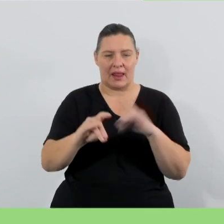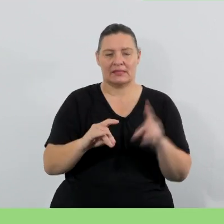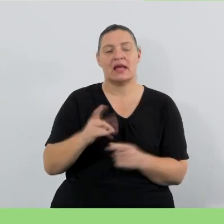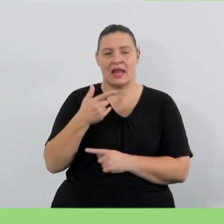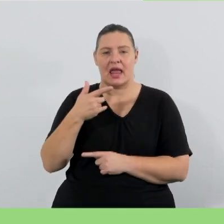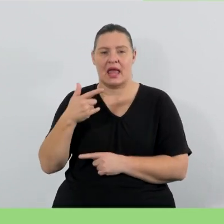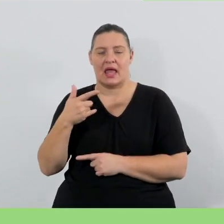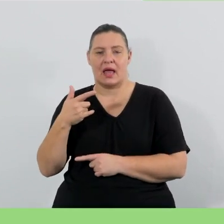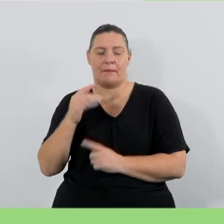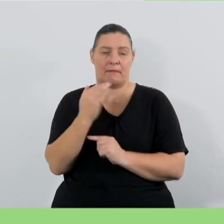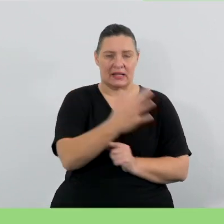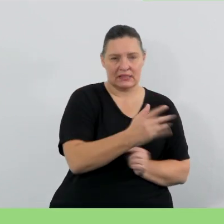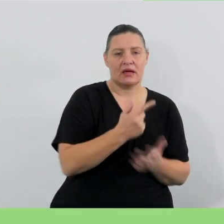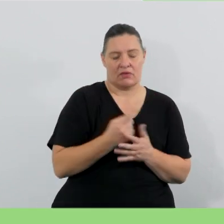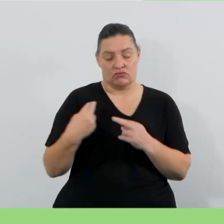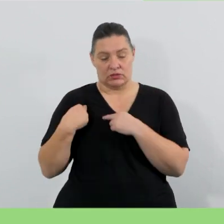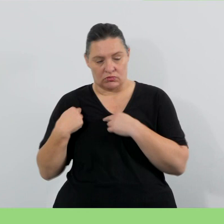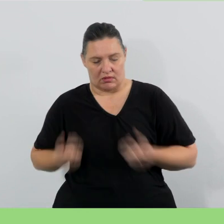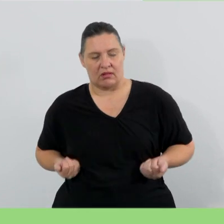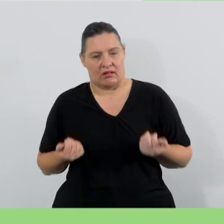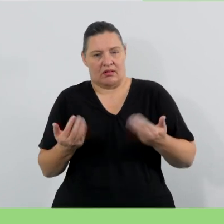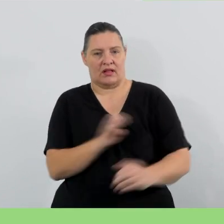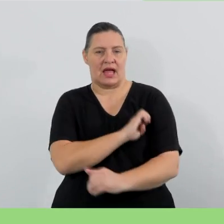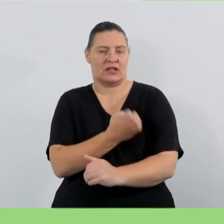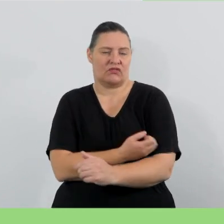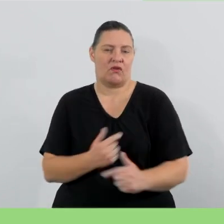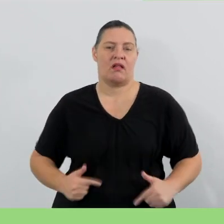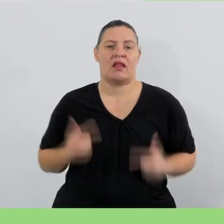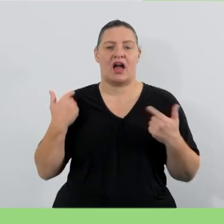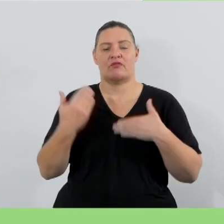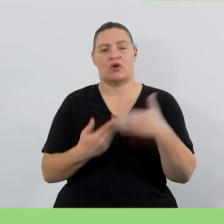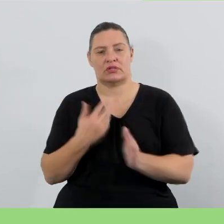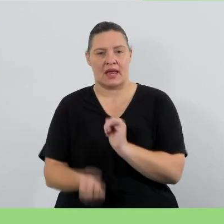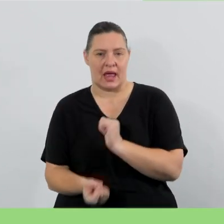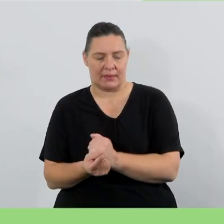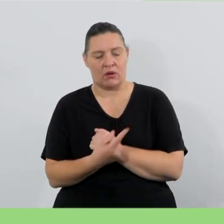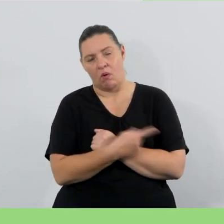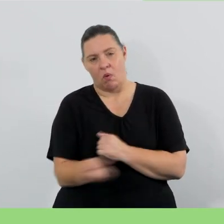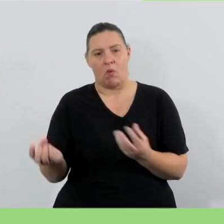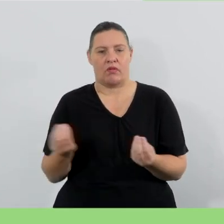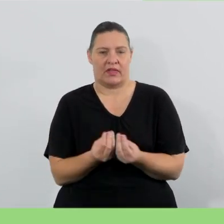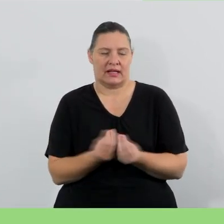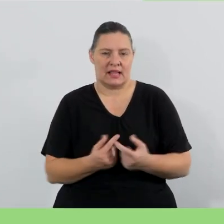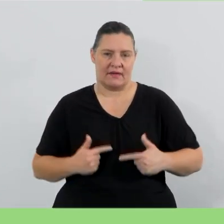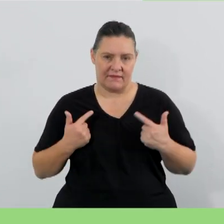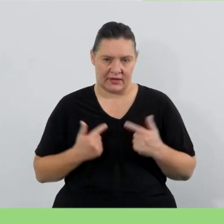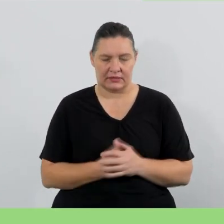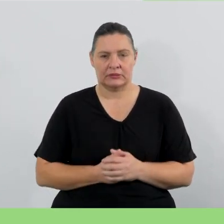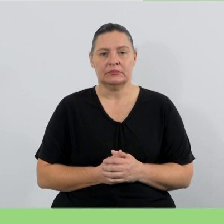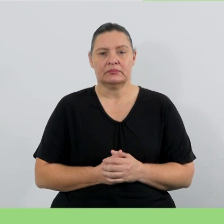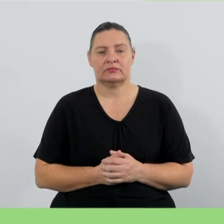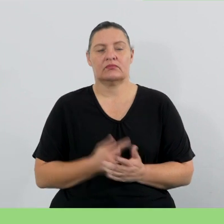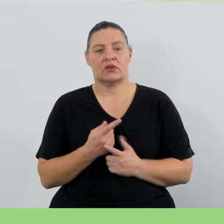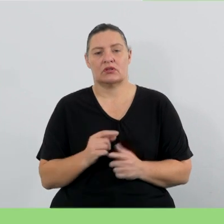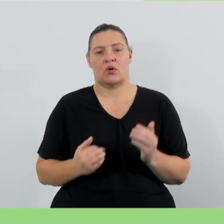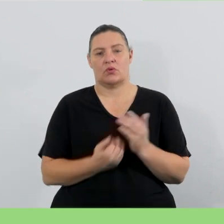animals that are responsible for generating energy needed for life processes in all living organisms. So these